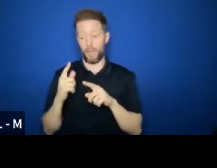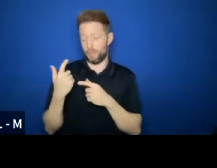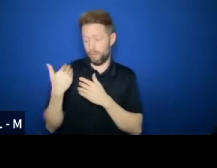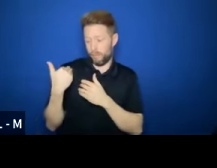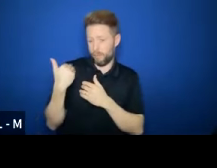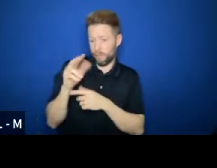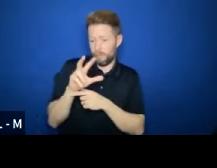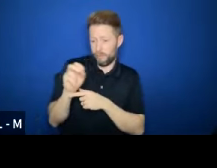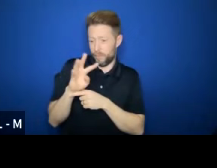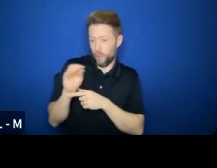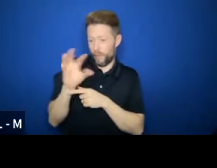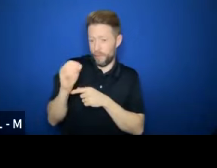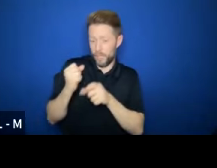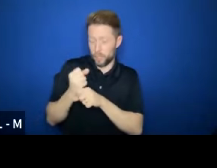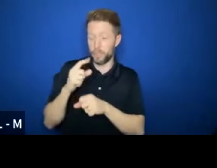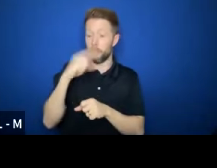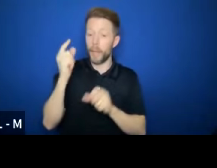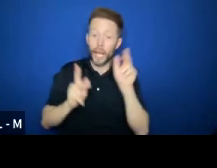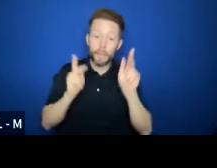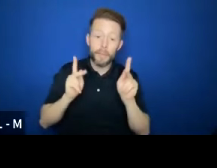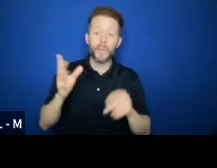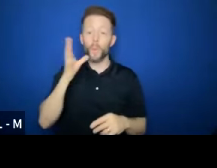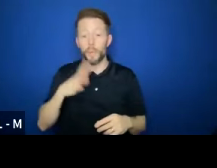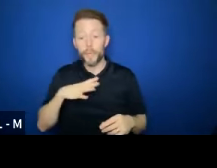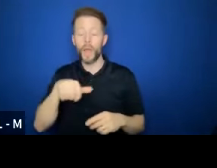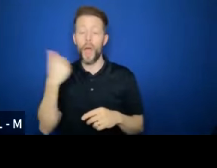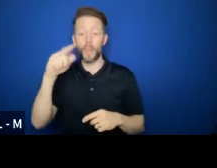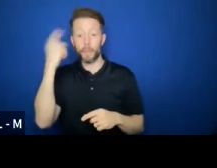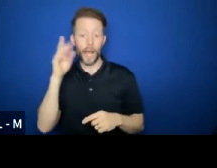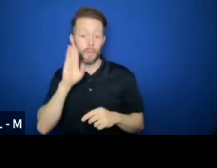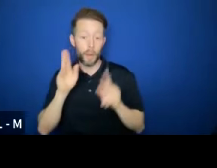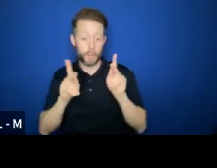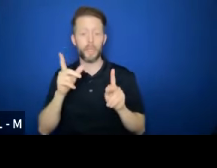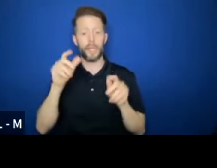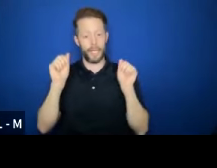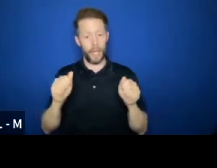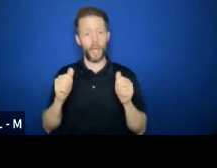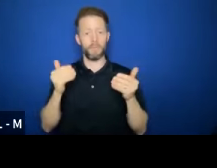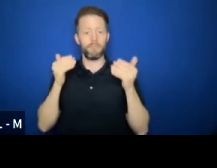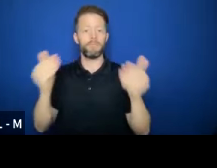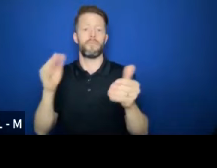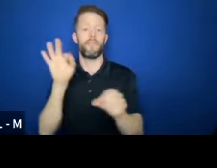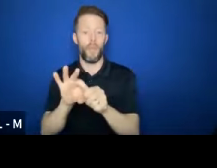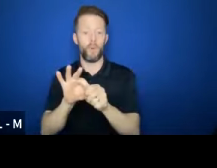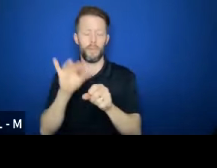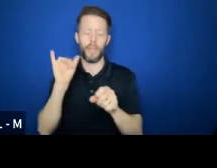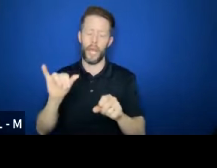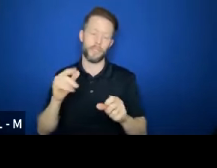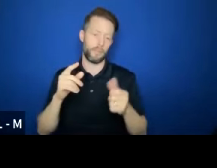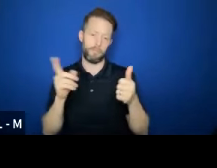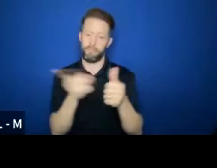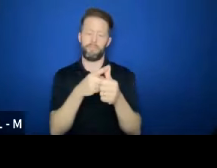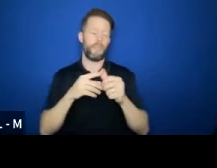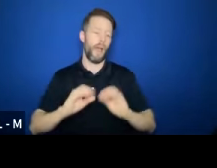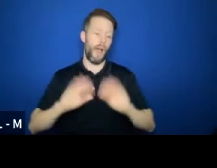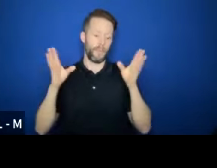that Black people, women, other Black and brown folks have been able to exercise the franchise. And so that's the most obvious way in which our